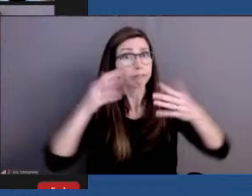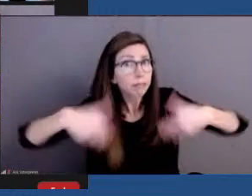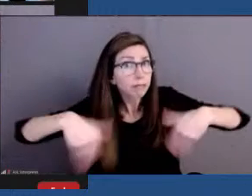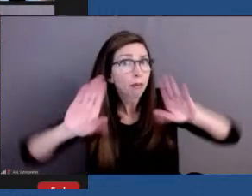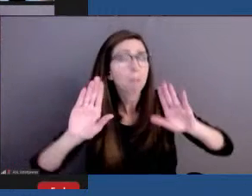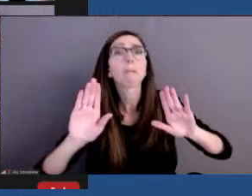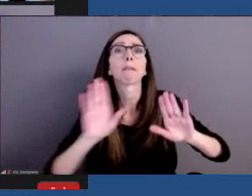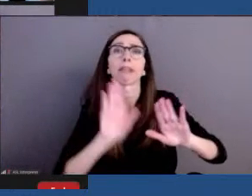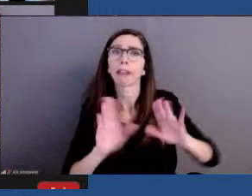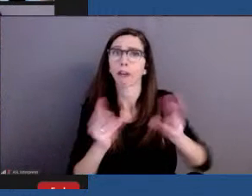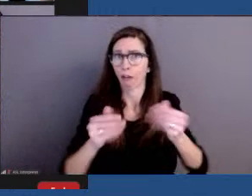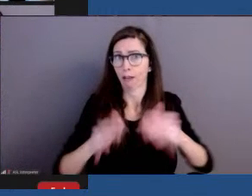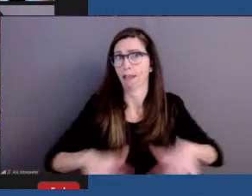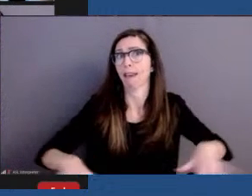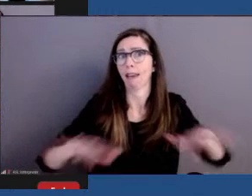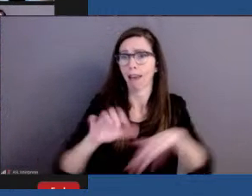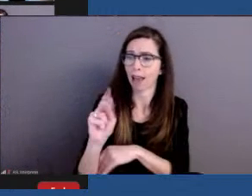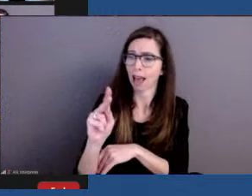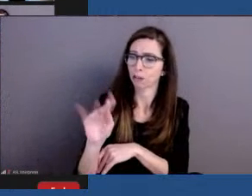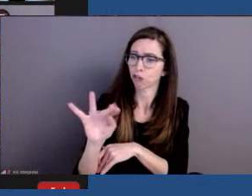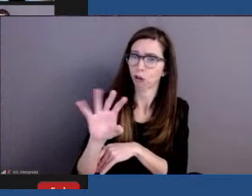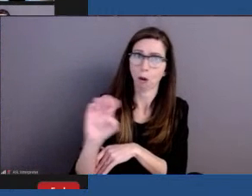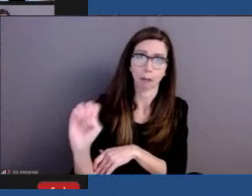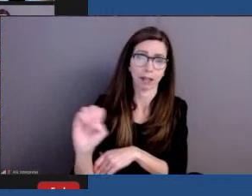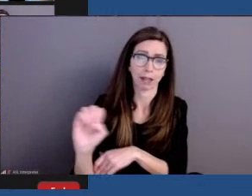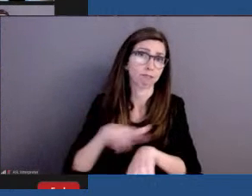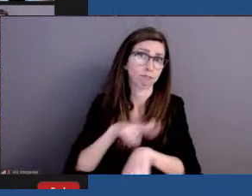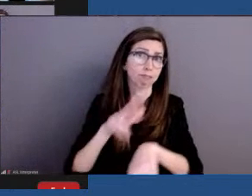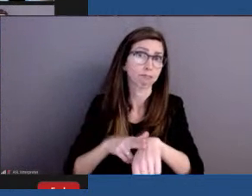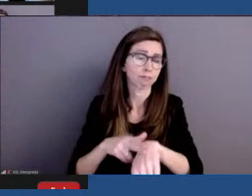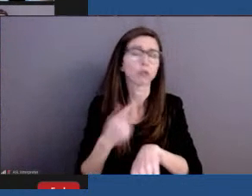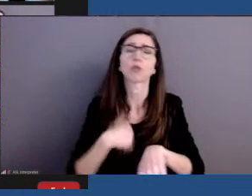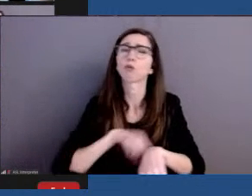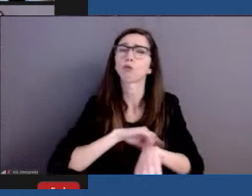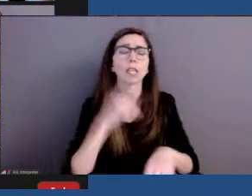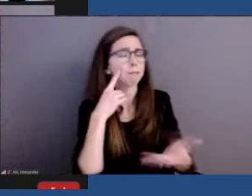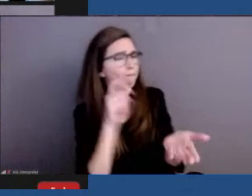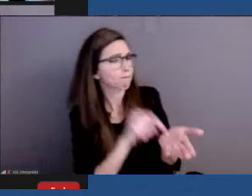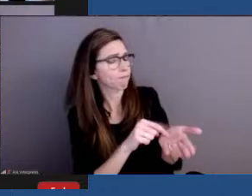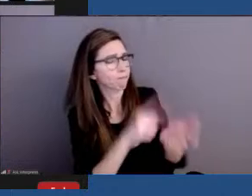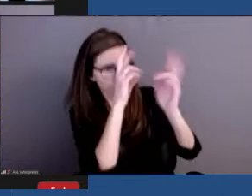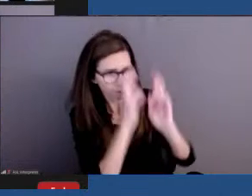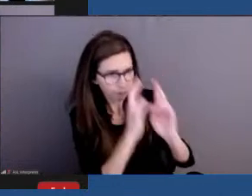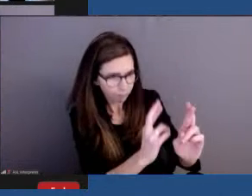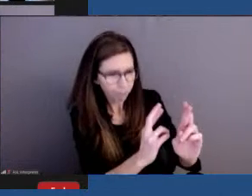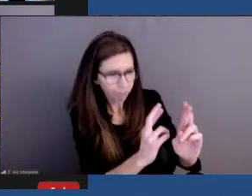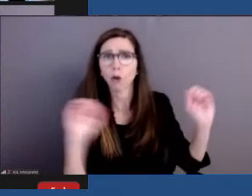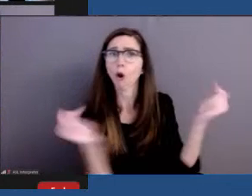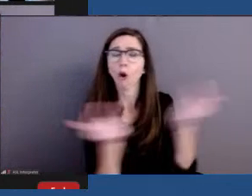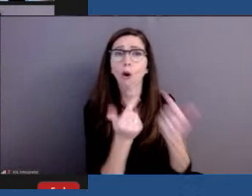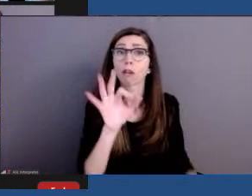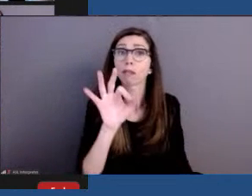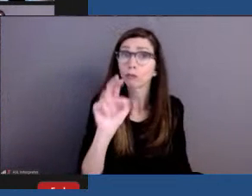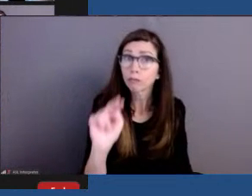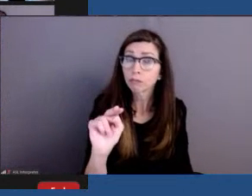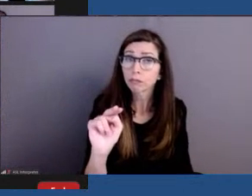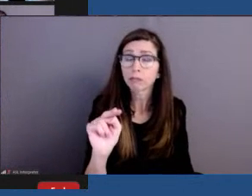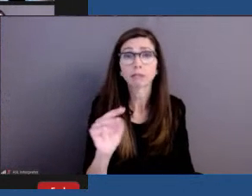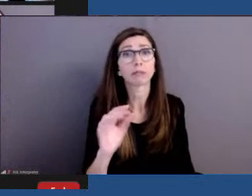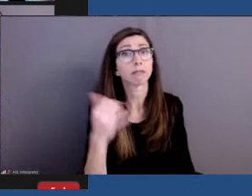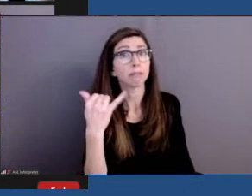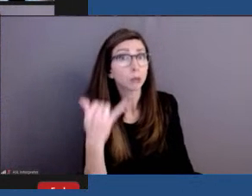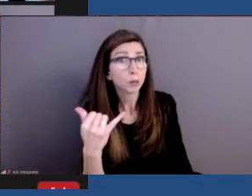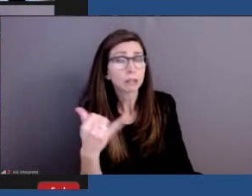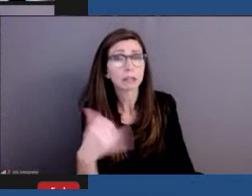Nation. We extend our respect to all First Nations, Inuit, and Métis people for their valuable